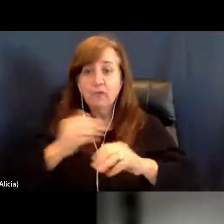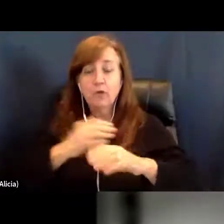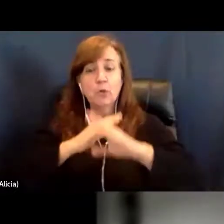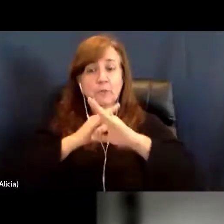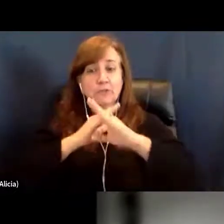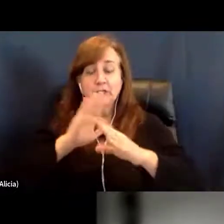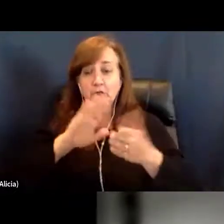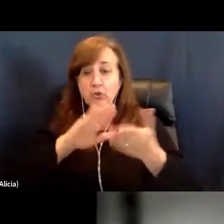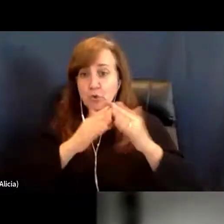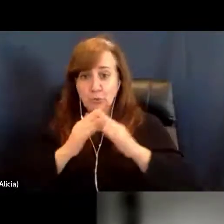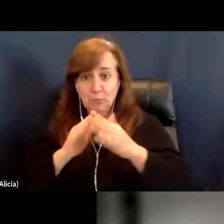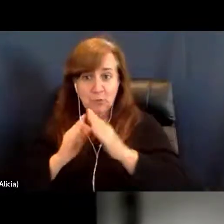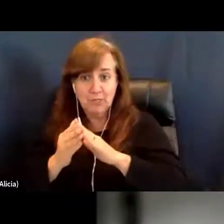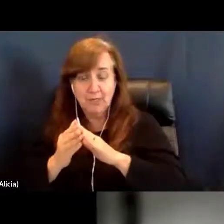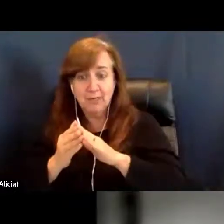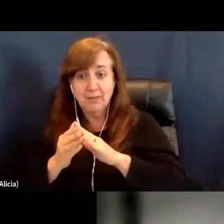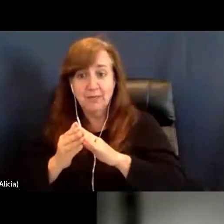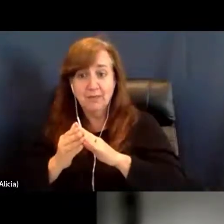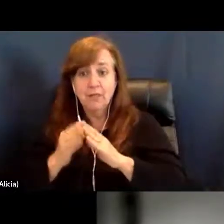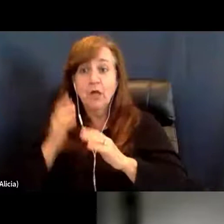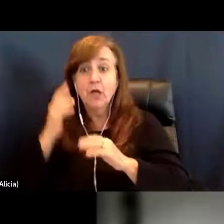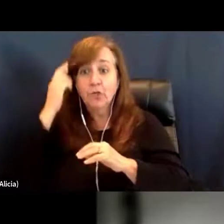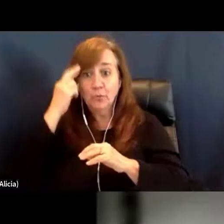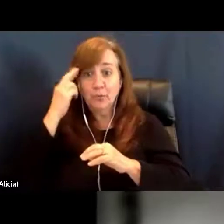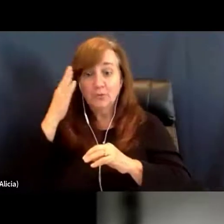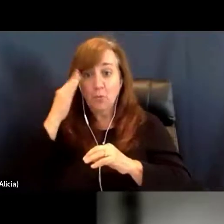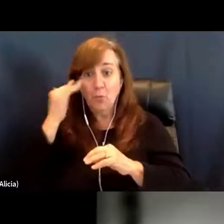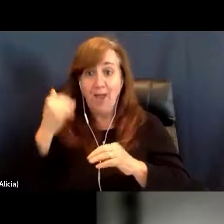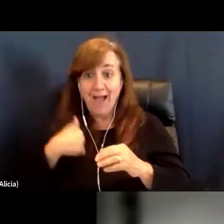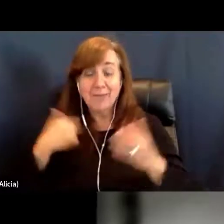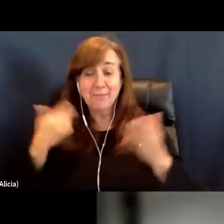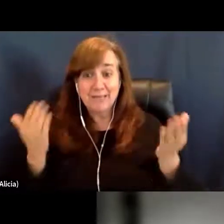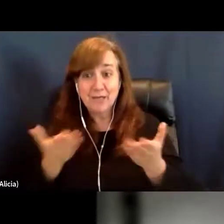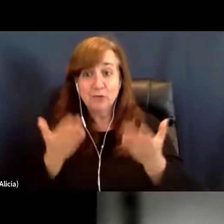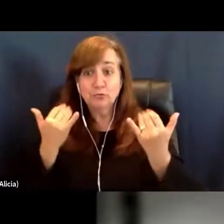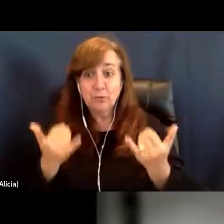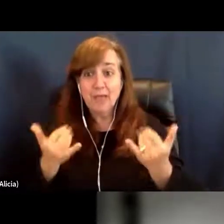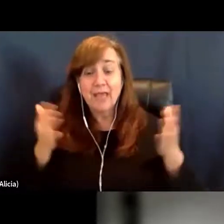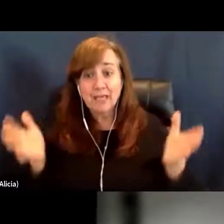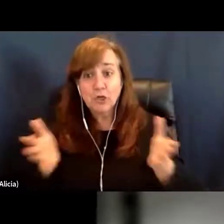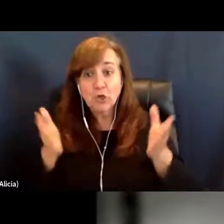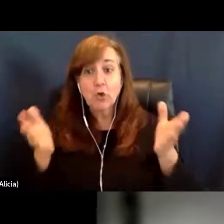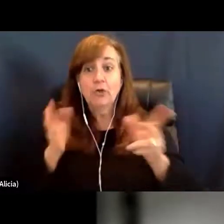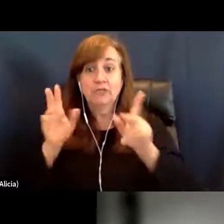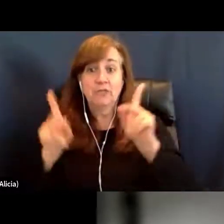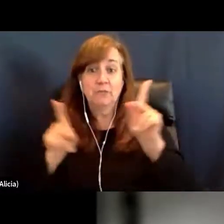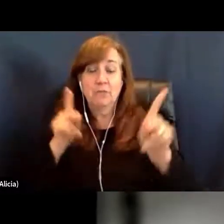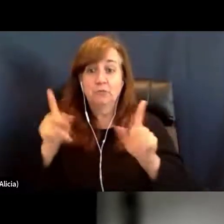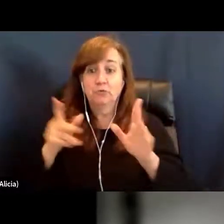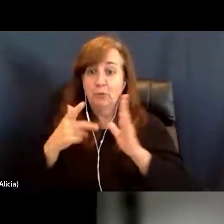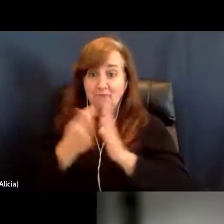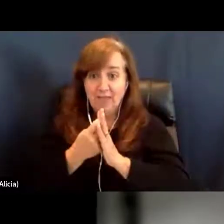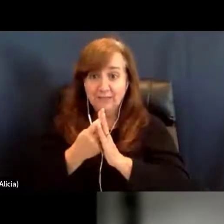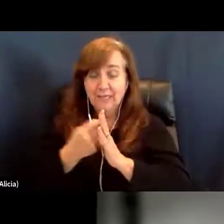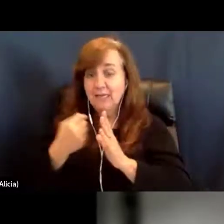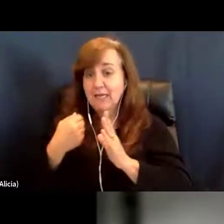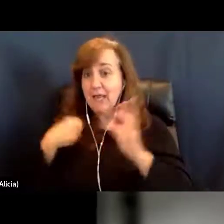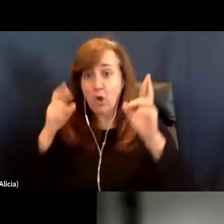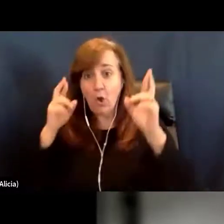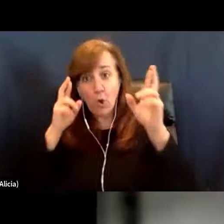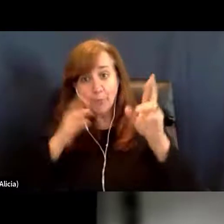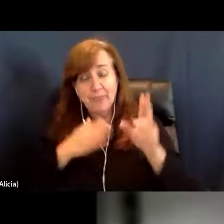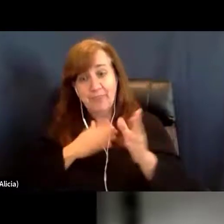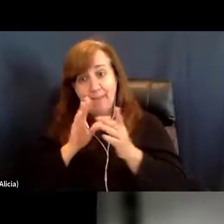it's the reason that I'm standing here right now and encouraging people to get vaccinated and hoping that that message